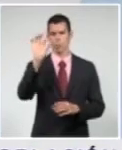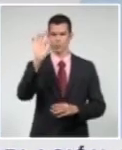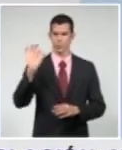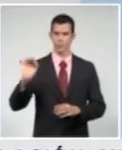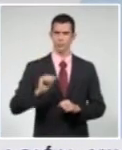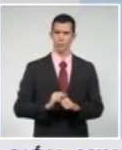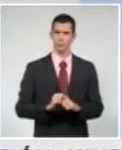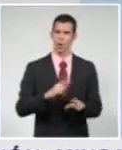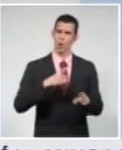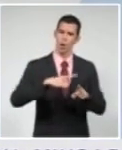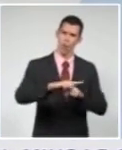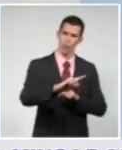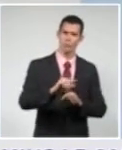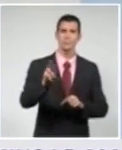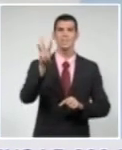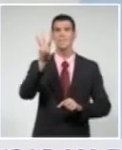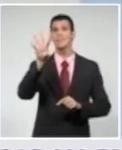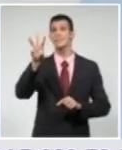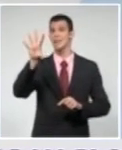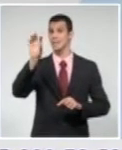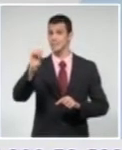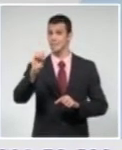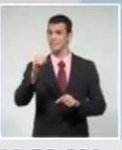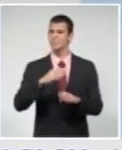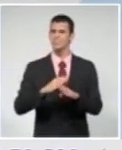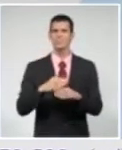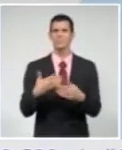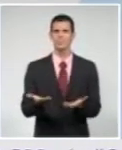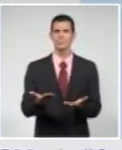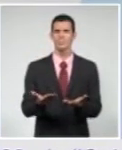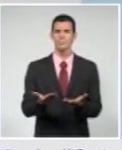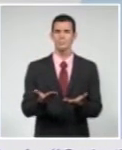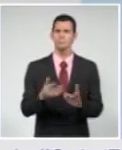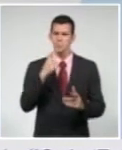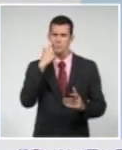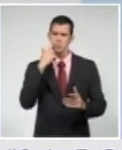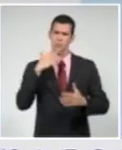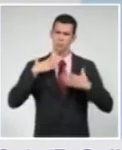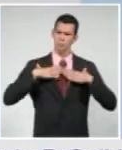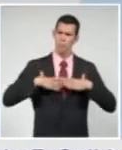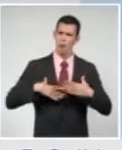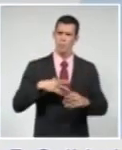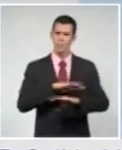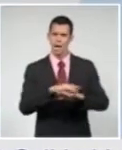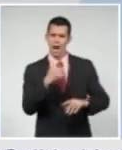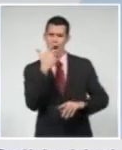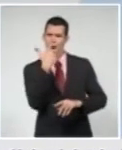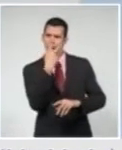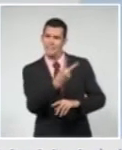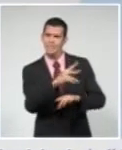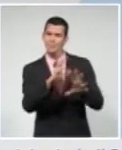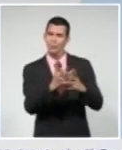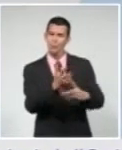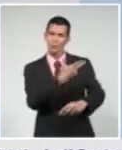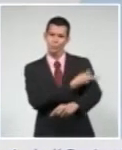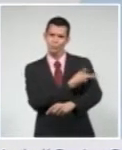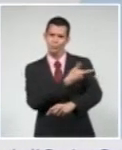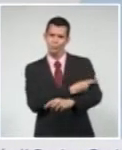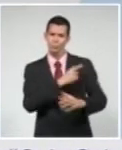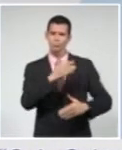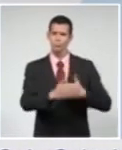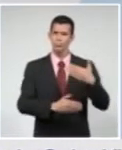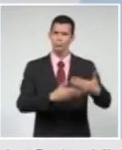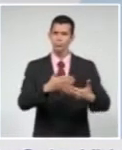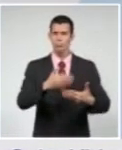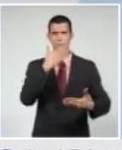530, or 96.4%, are clinically stable. No deaths were reported in the country